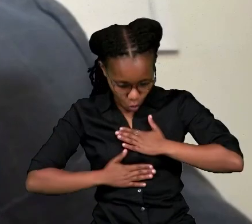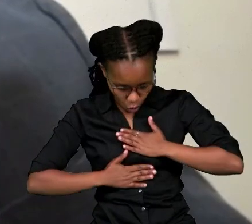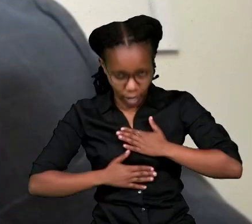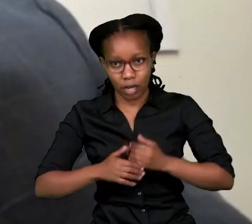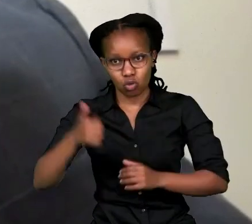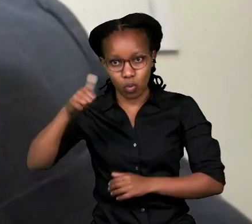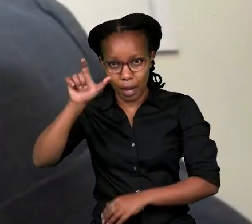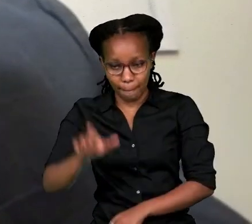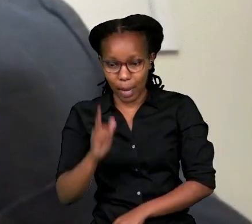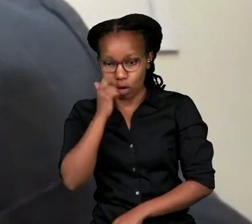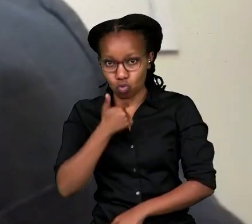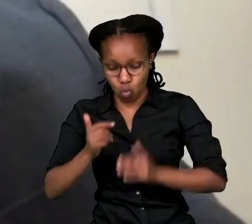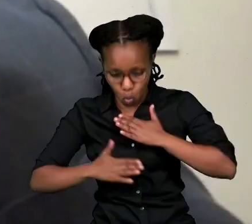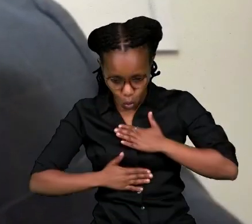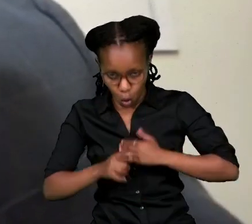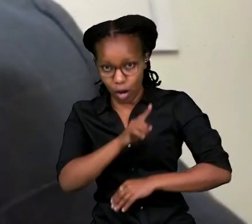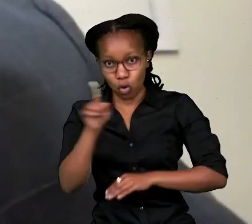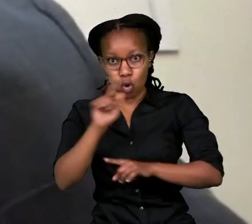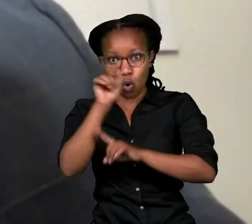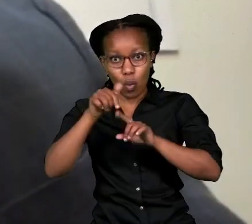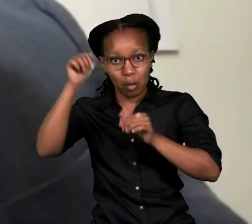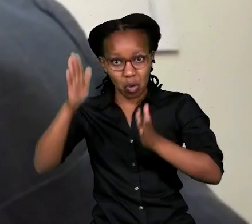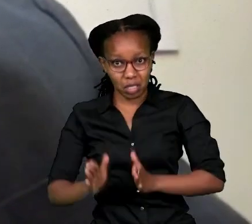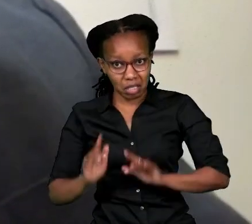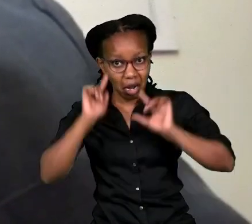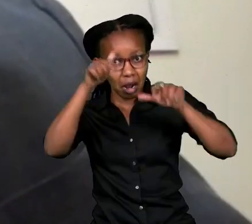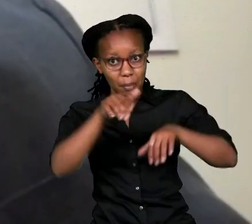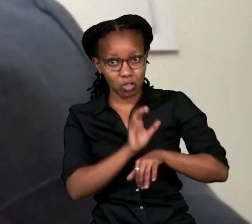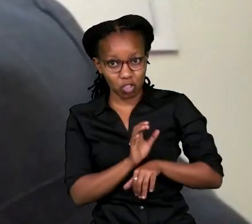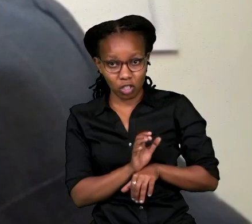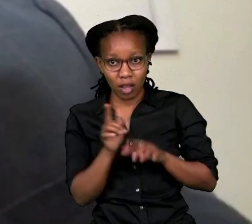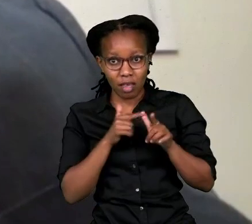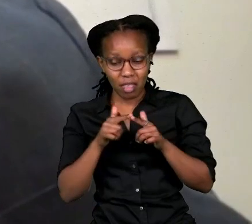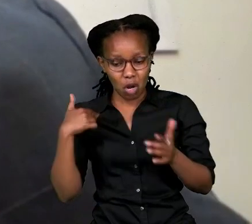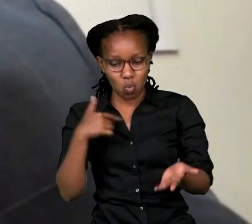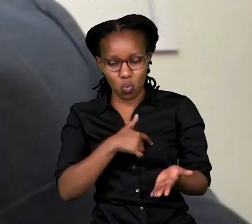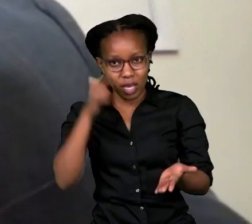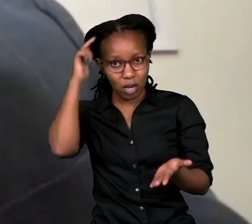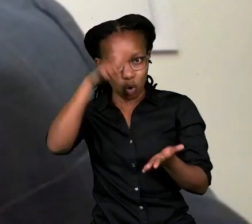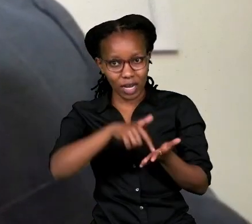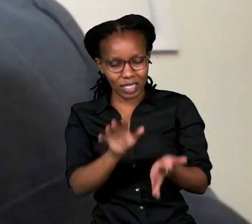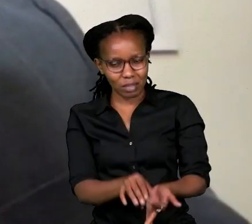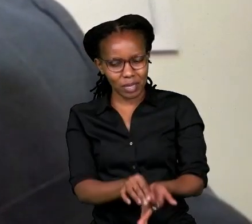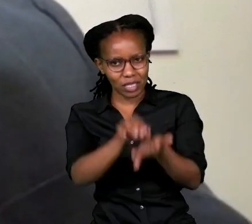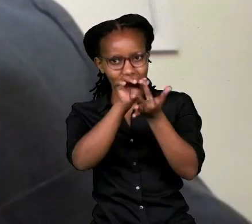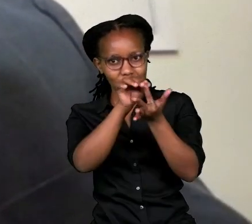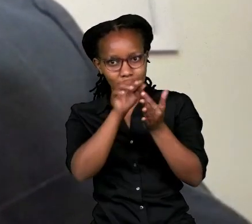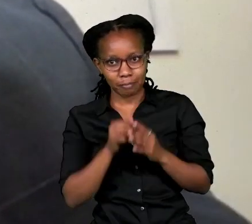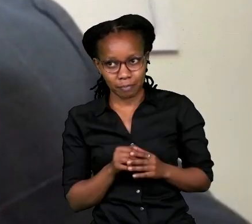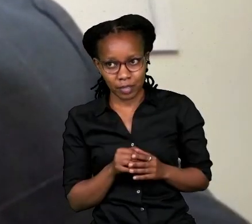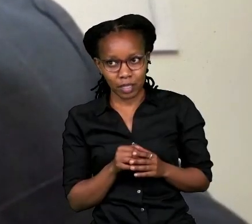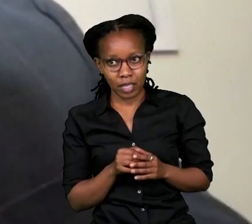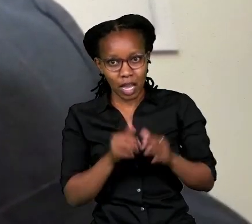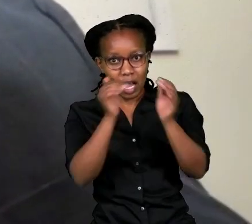due. When politicians come to our churches, we recognize them, especially those that are